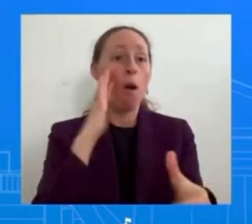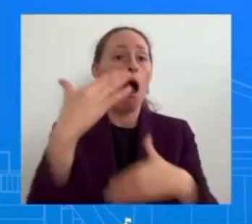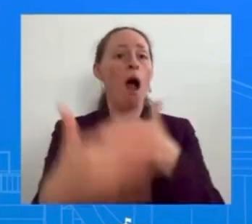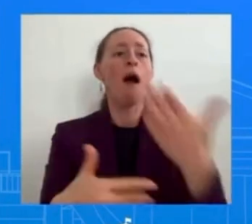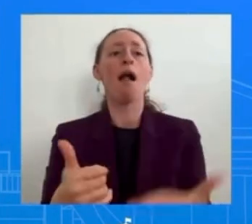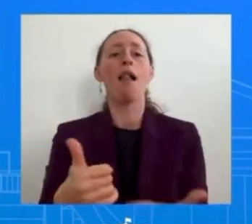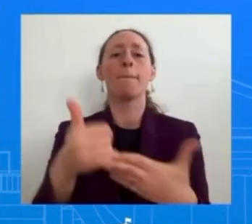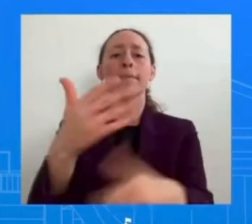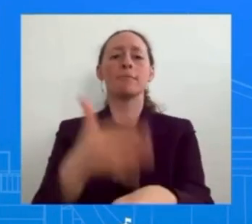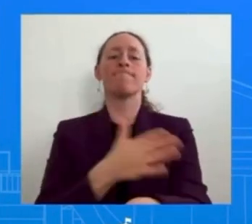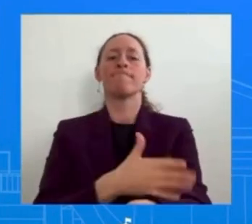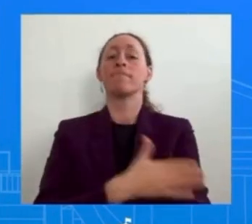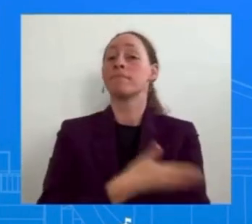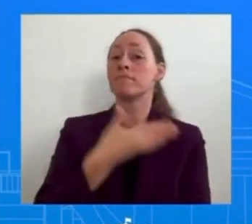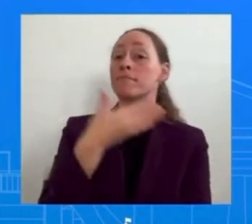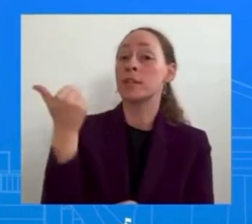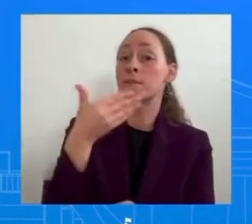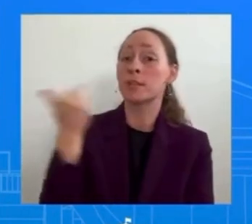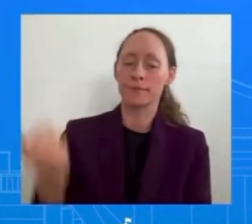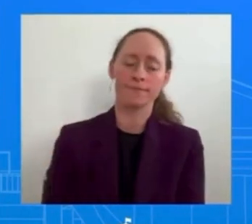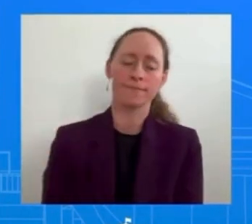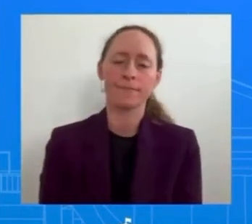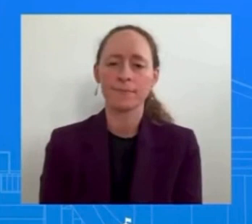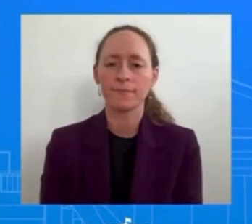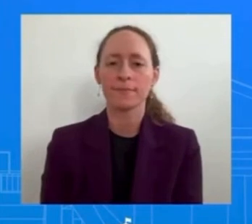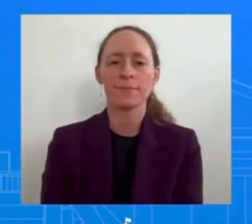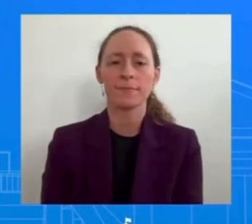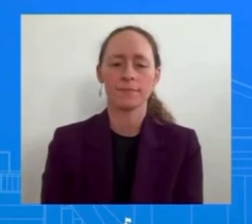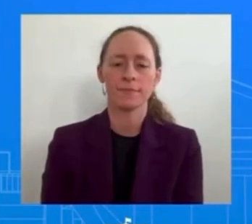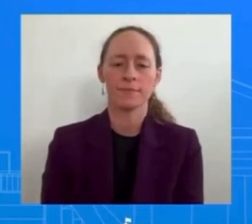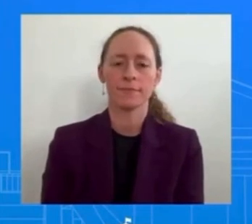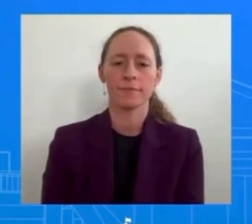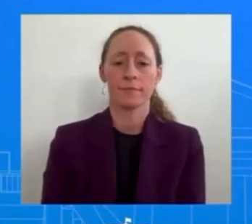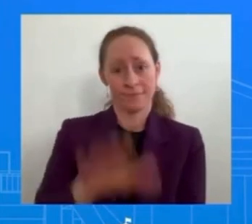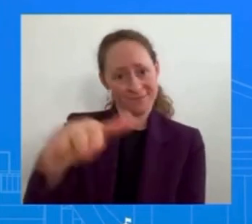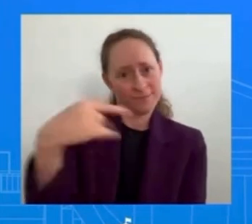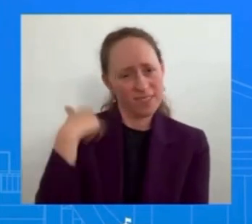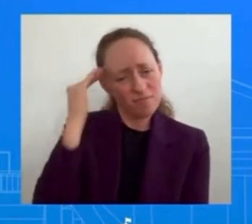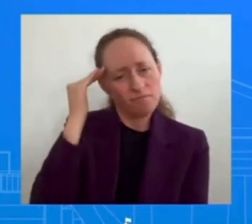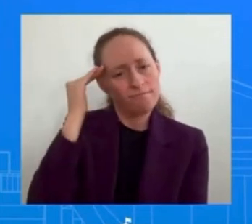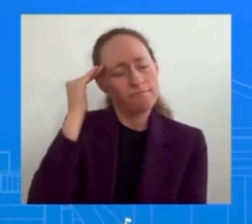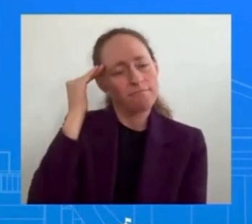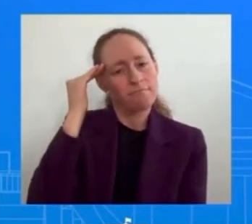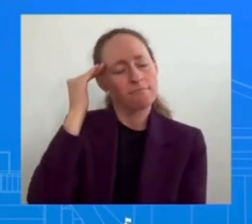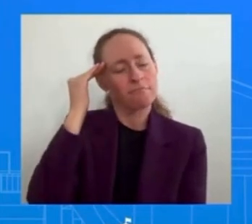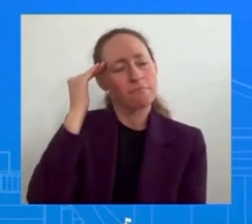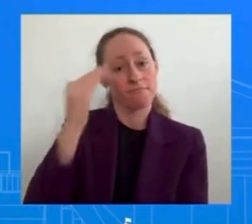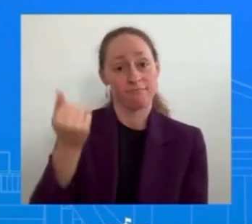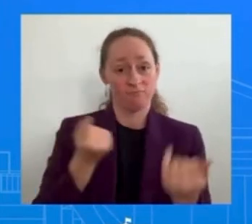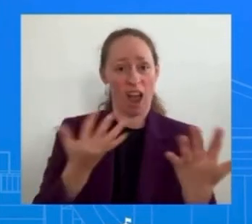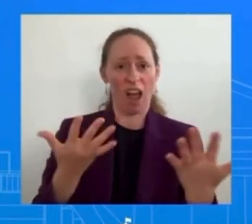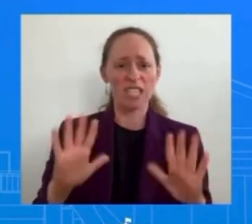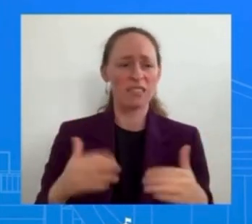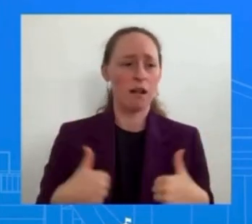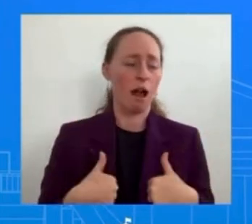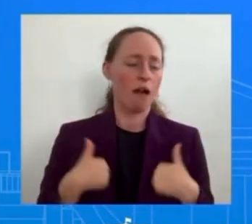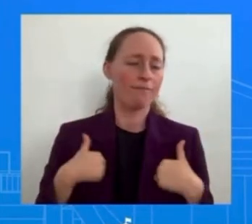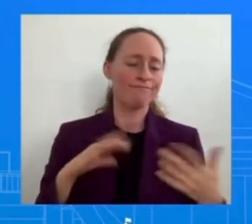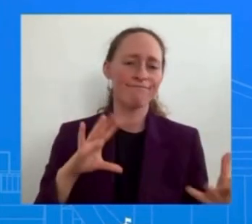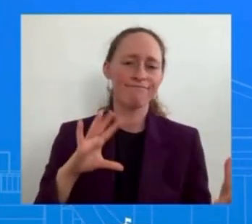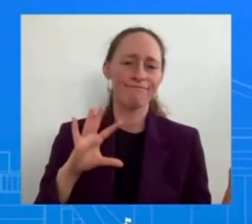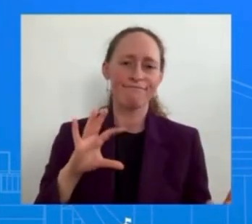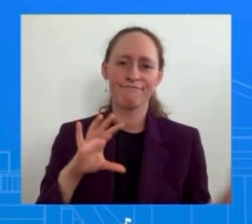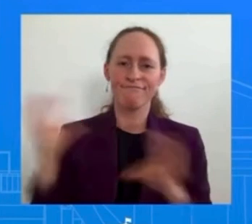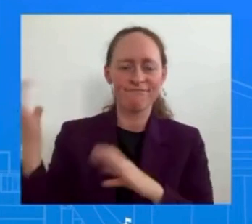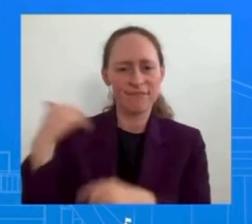have completely upended people's lives, and that this is especially true for young children of Hawaii who are unable to return to school in